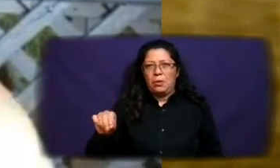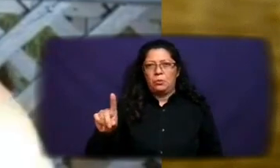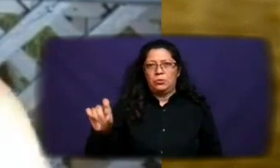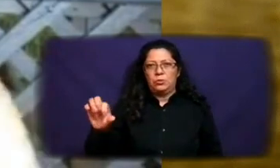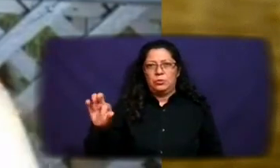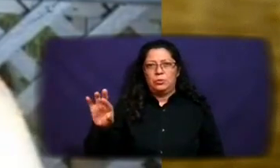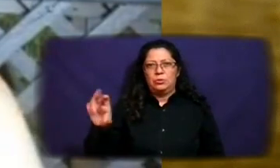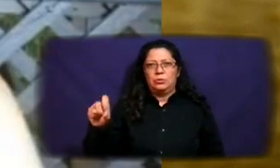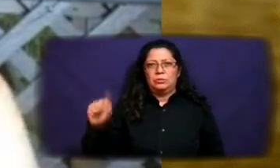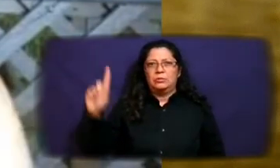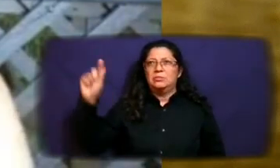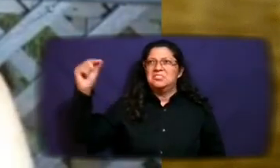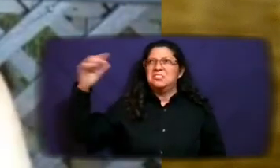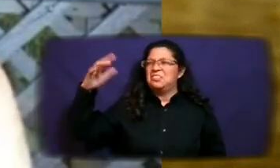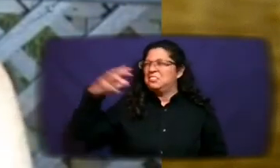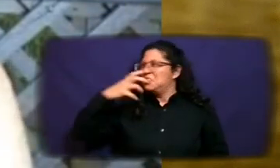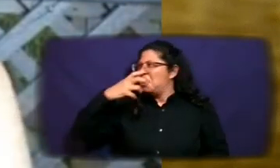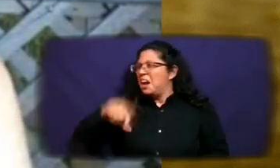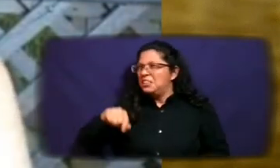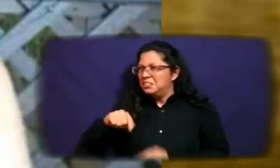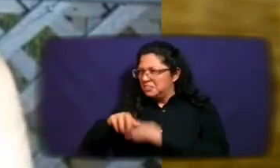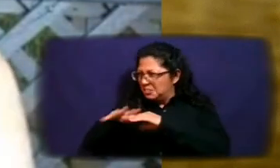Sun, hot,